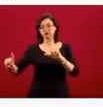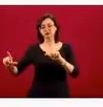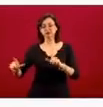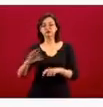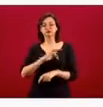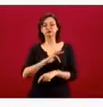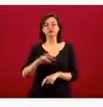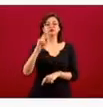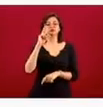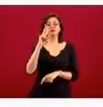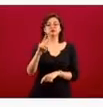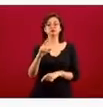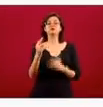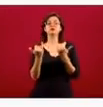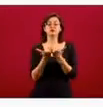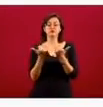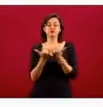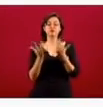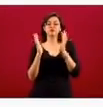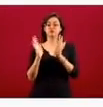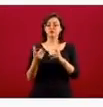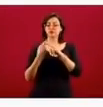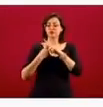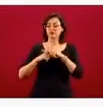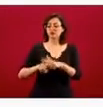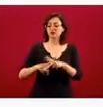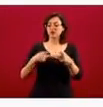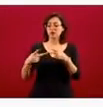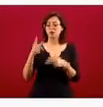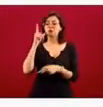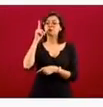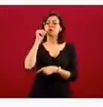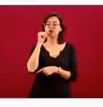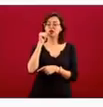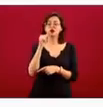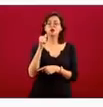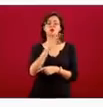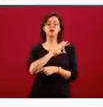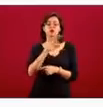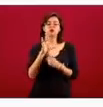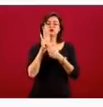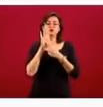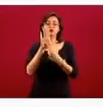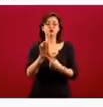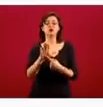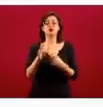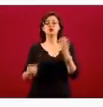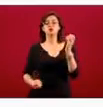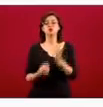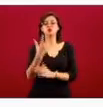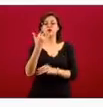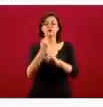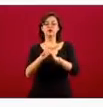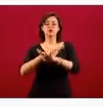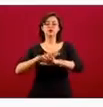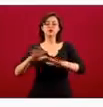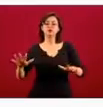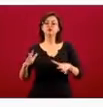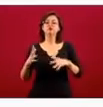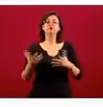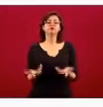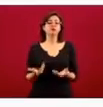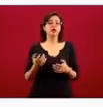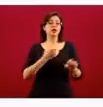distributed throughout the different states of Mexico. I think tomorrow we could present to you a